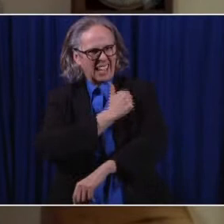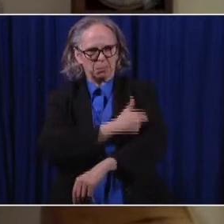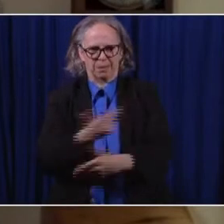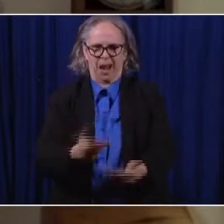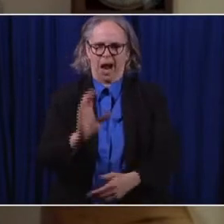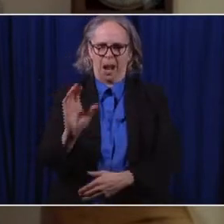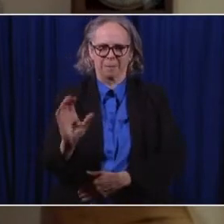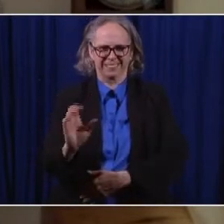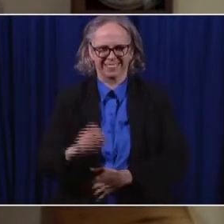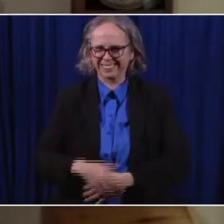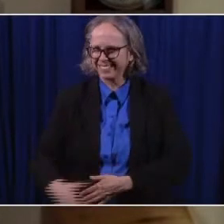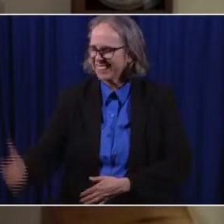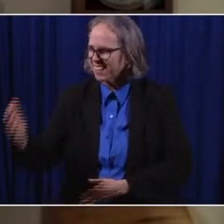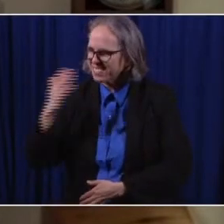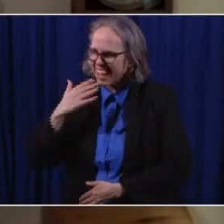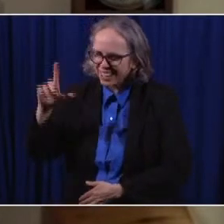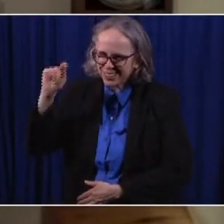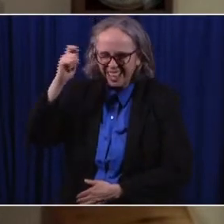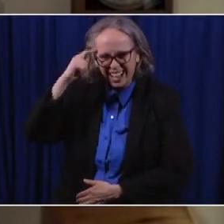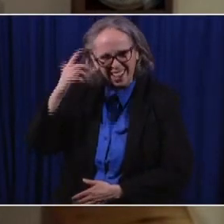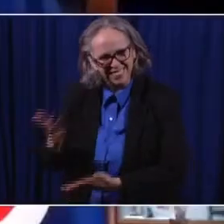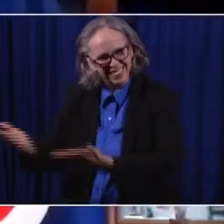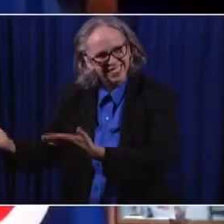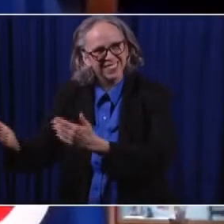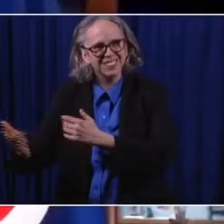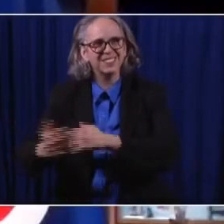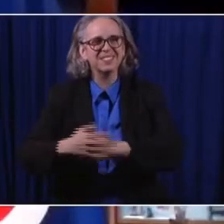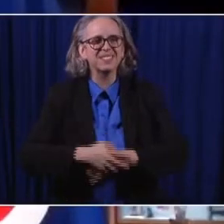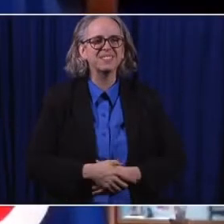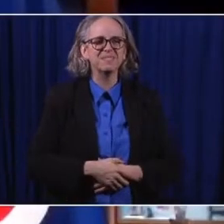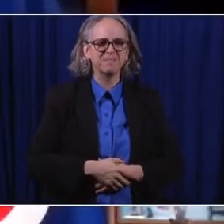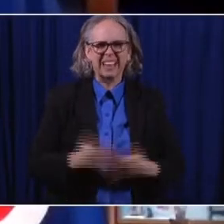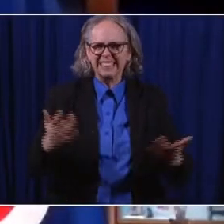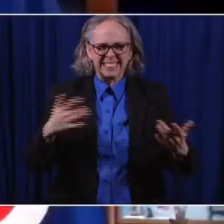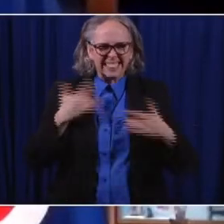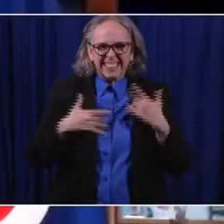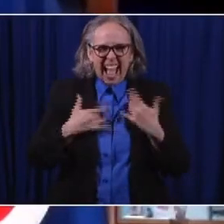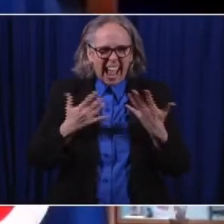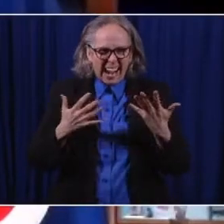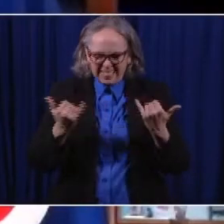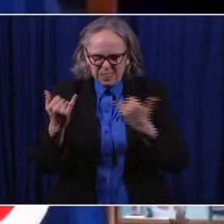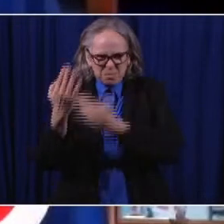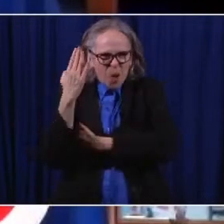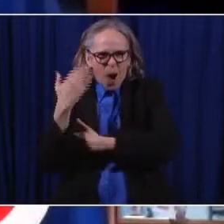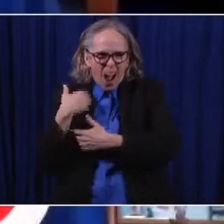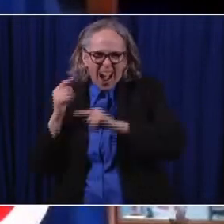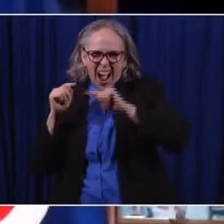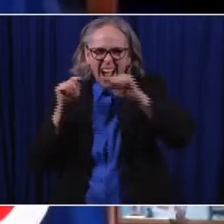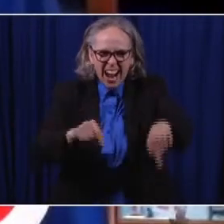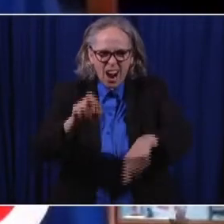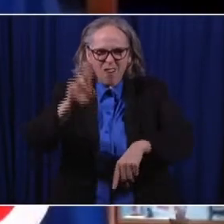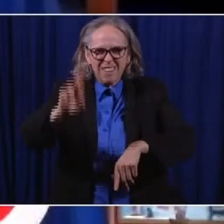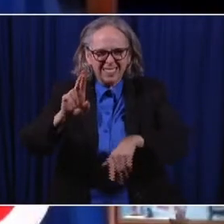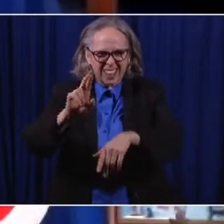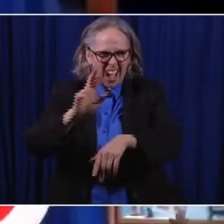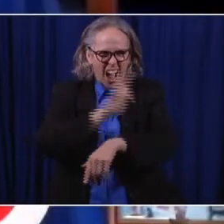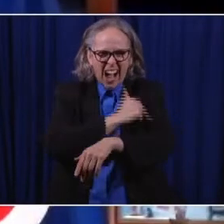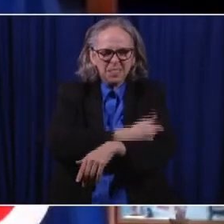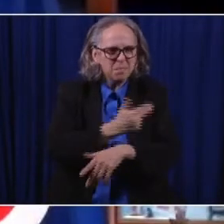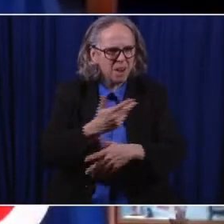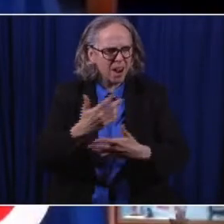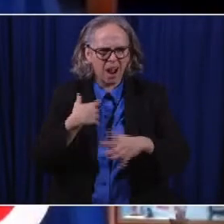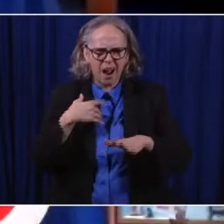Thanks, Governor. Yeah, it was an exciting visit to the Ohio Health Riverside Methodist campus